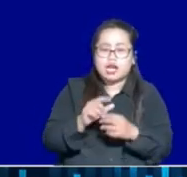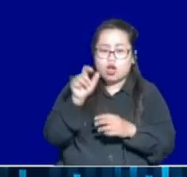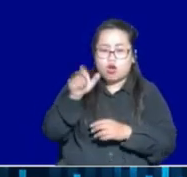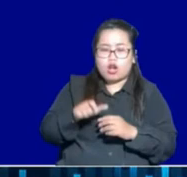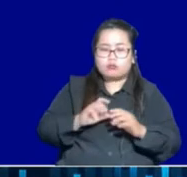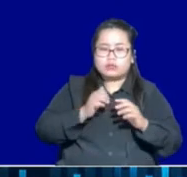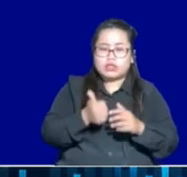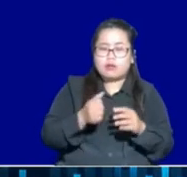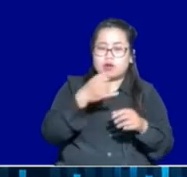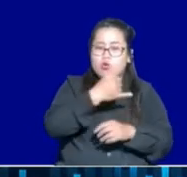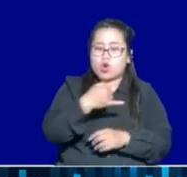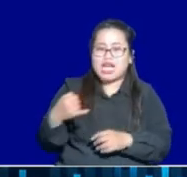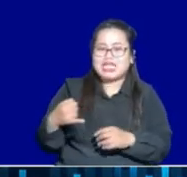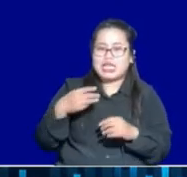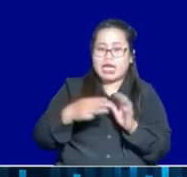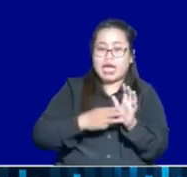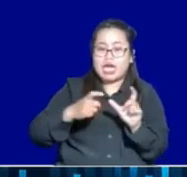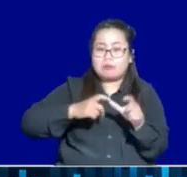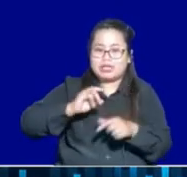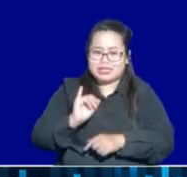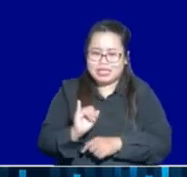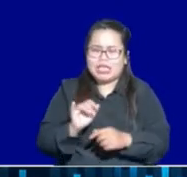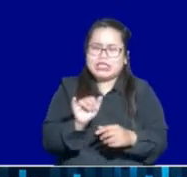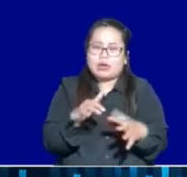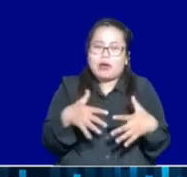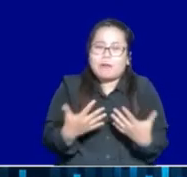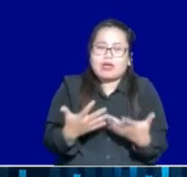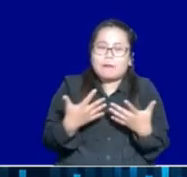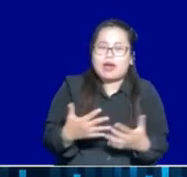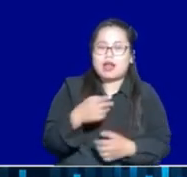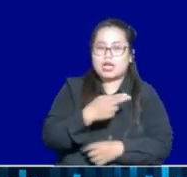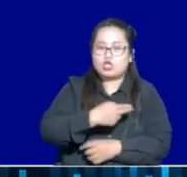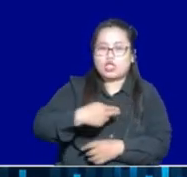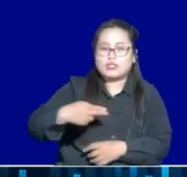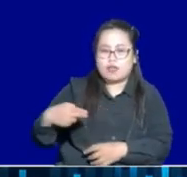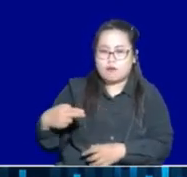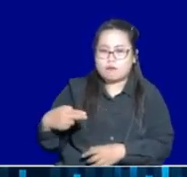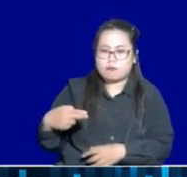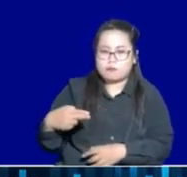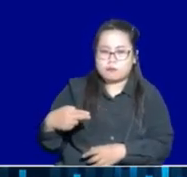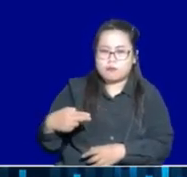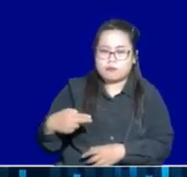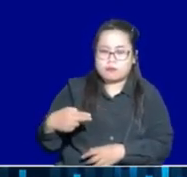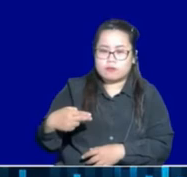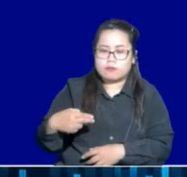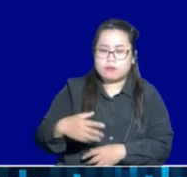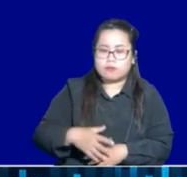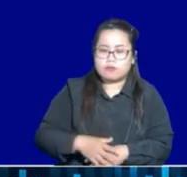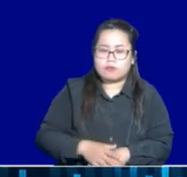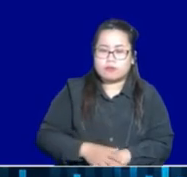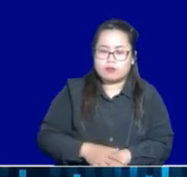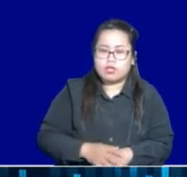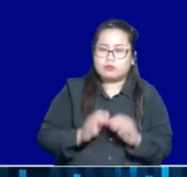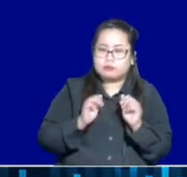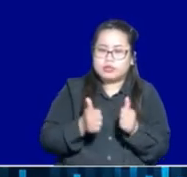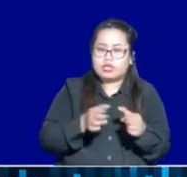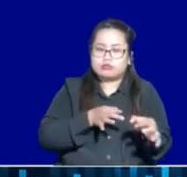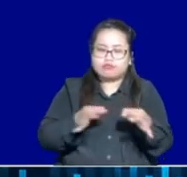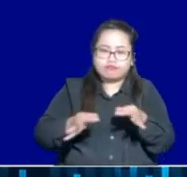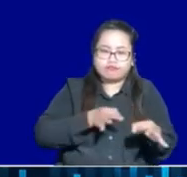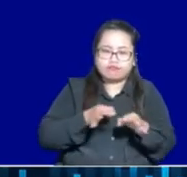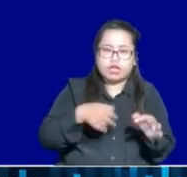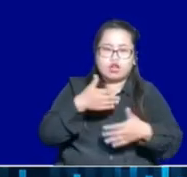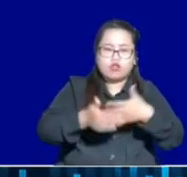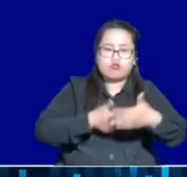Indonesia in providing the things that the world will need for the world to decarbonize. Now, global emissions are associated